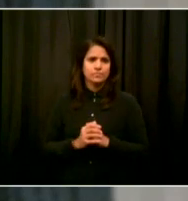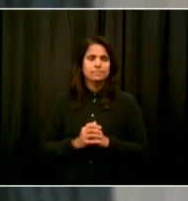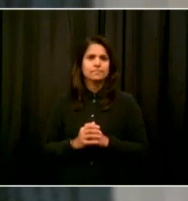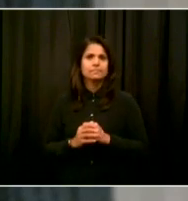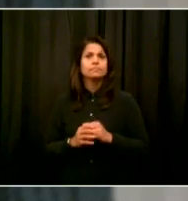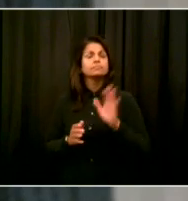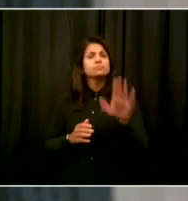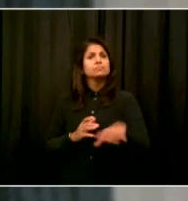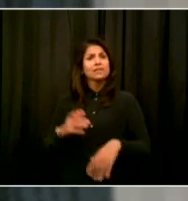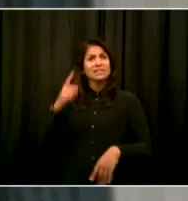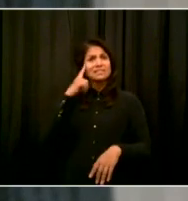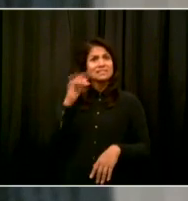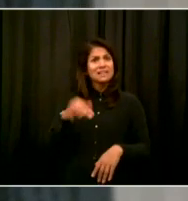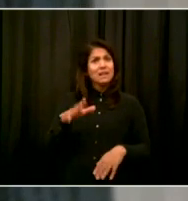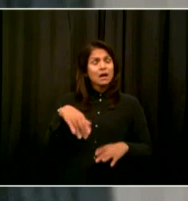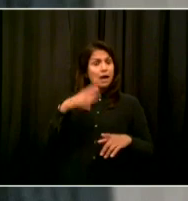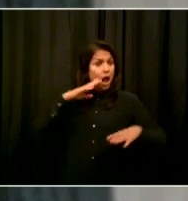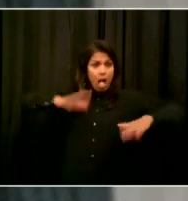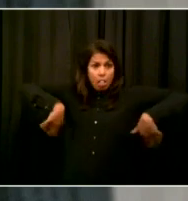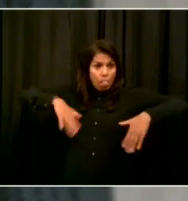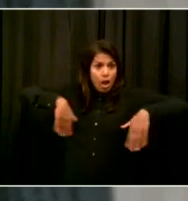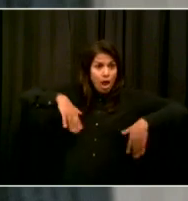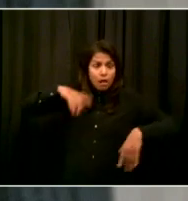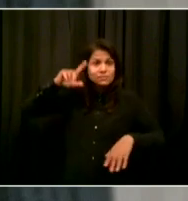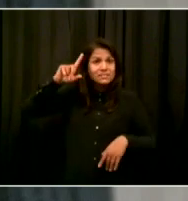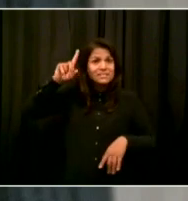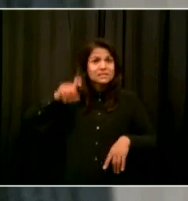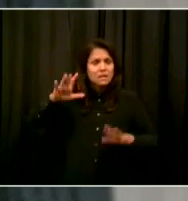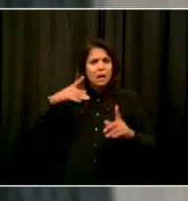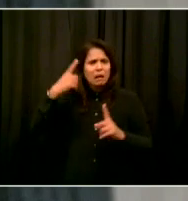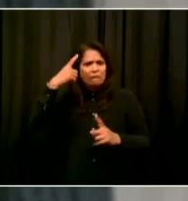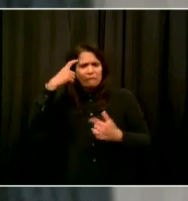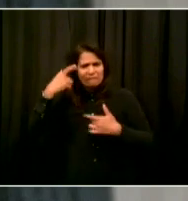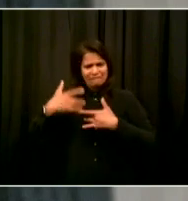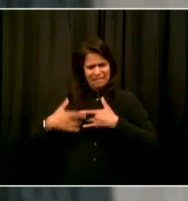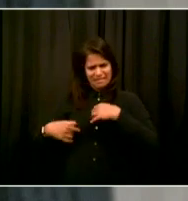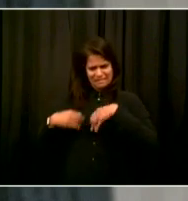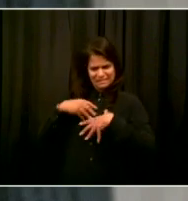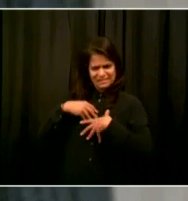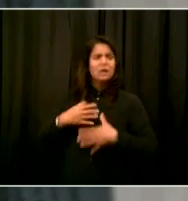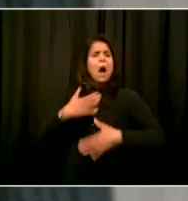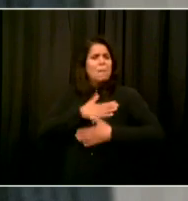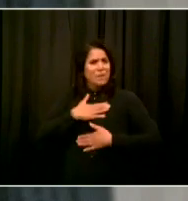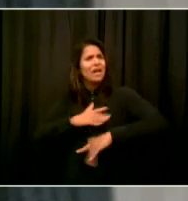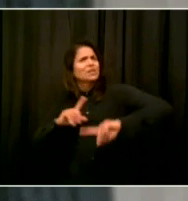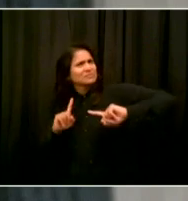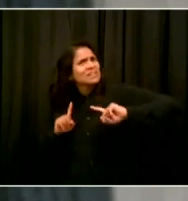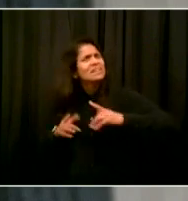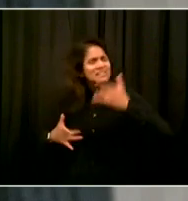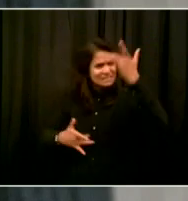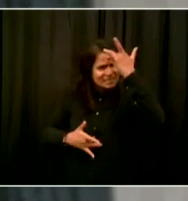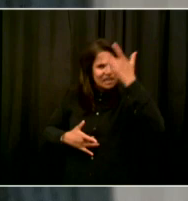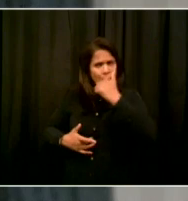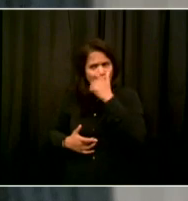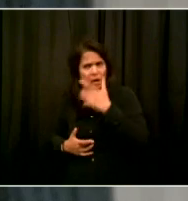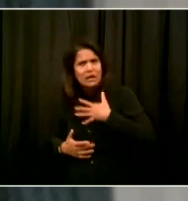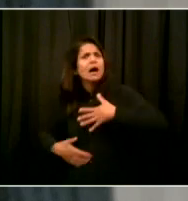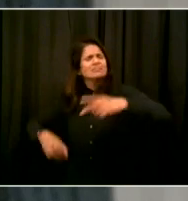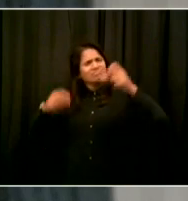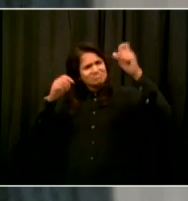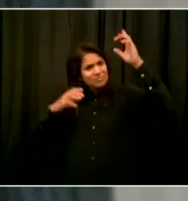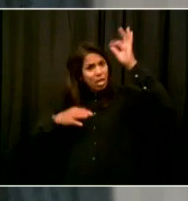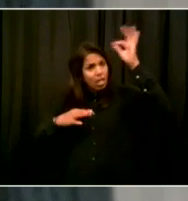family members as well as roommates. Otherwise, mask up anytime you're outside your home, indoors or